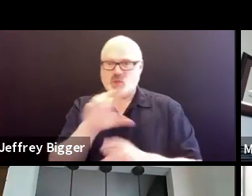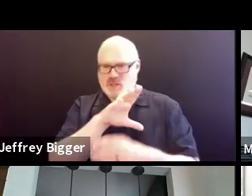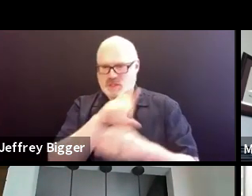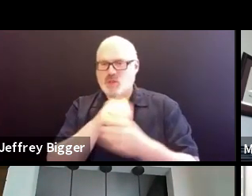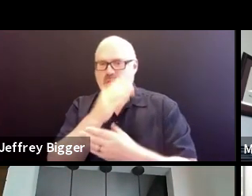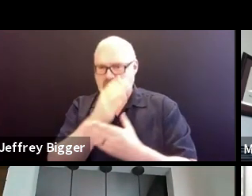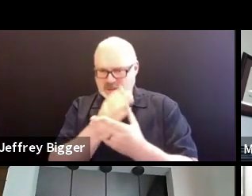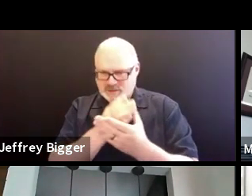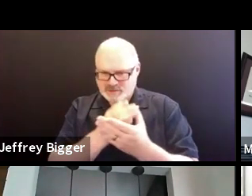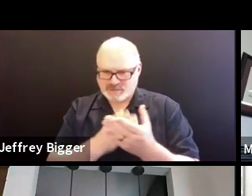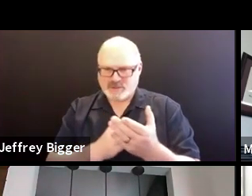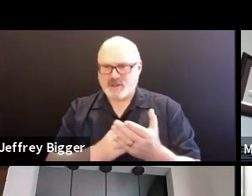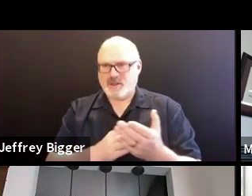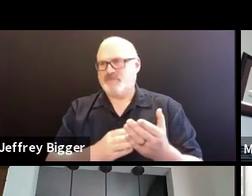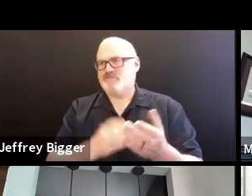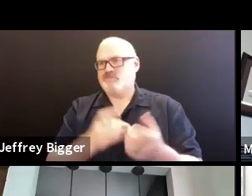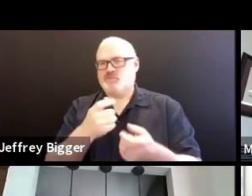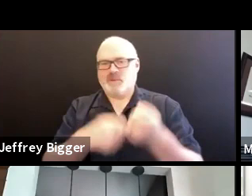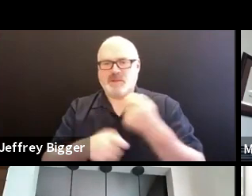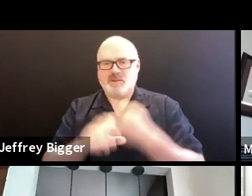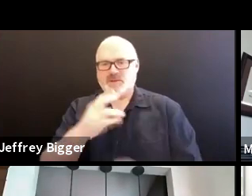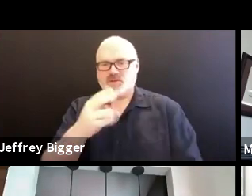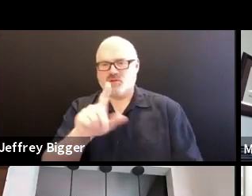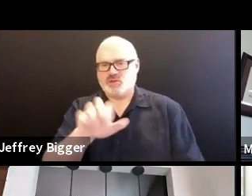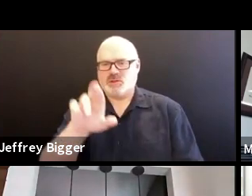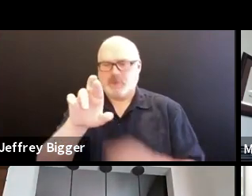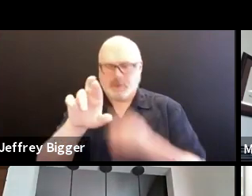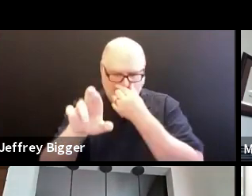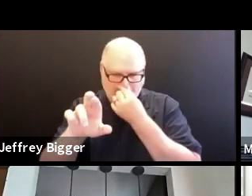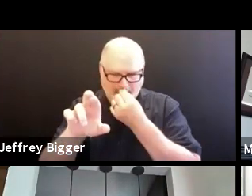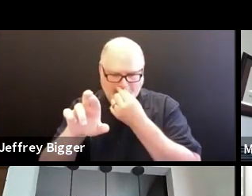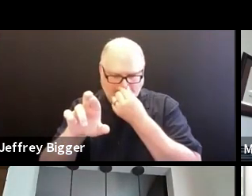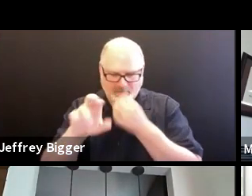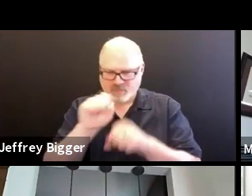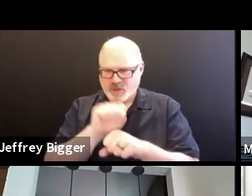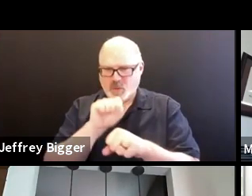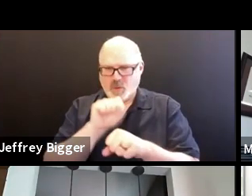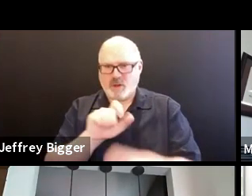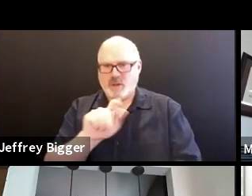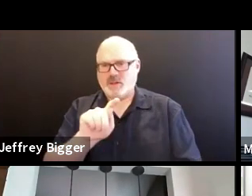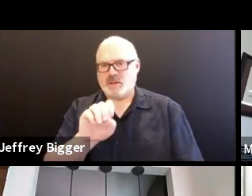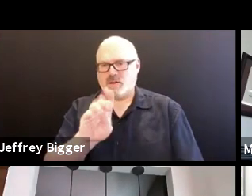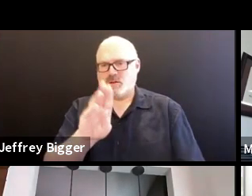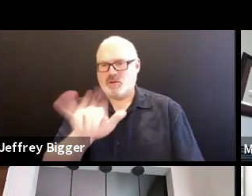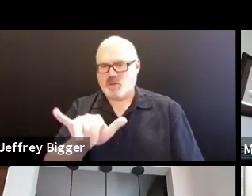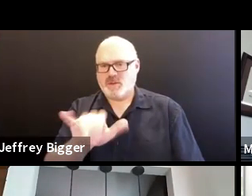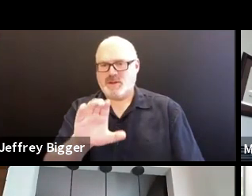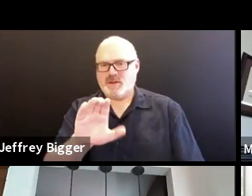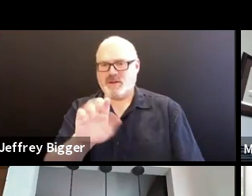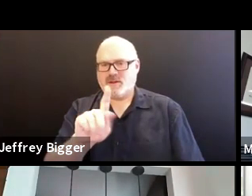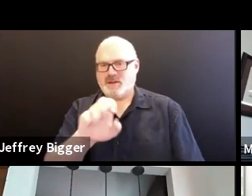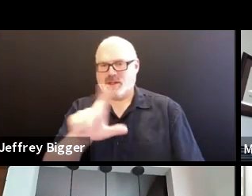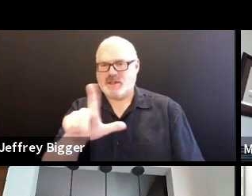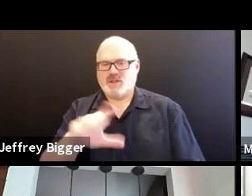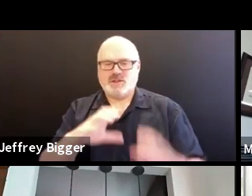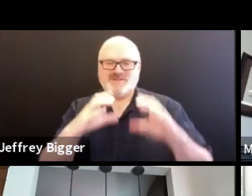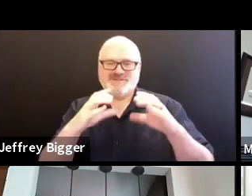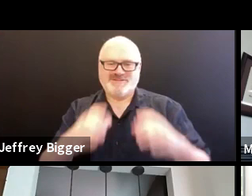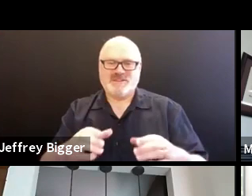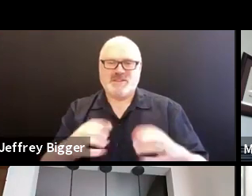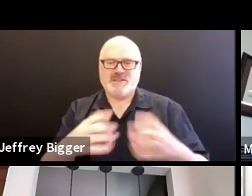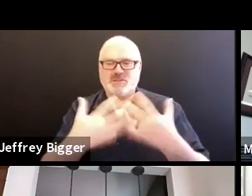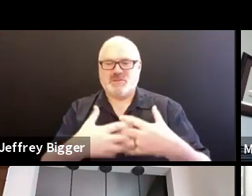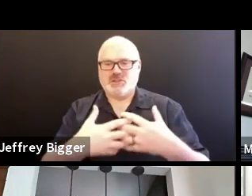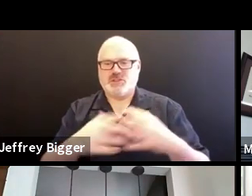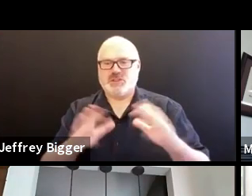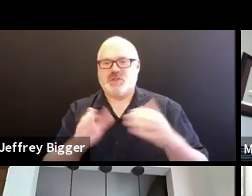chiller replacement, the work on the Toby Kendall dish machine room, and that's not just